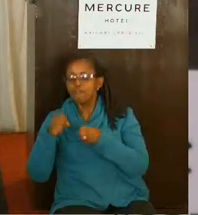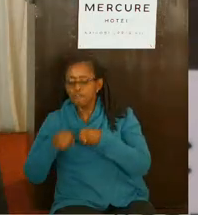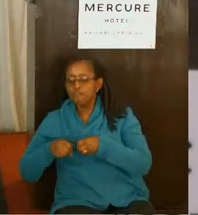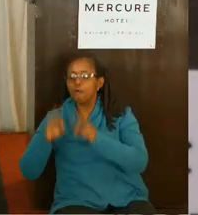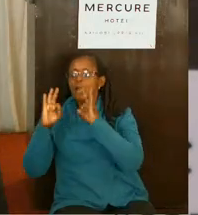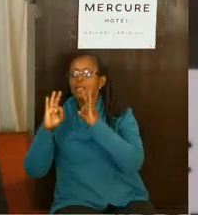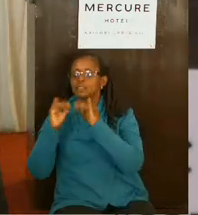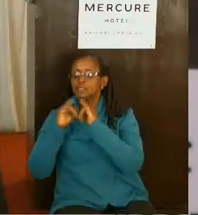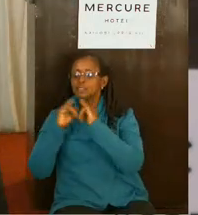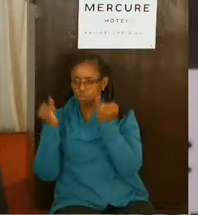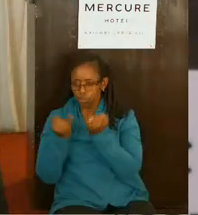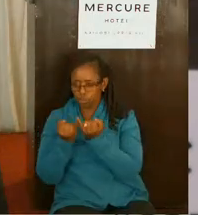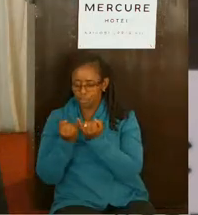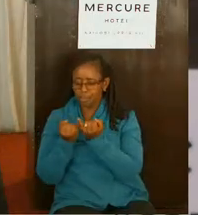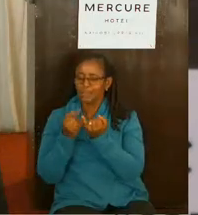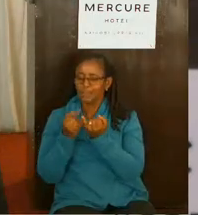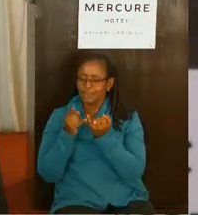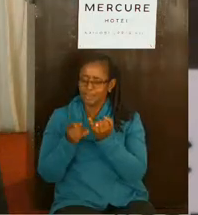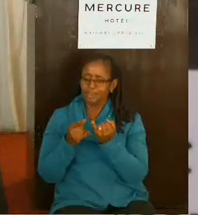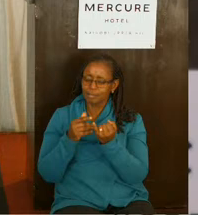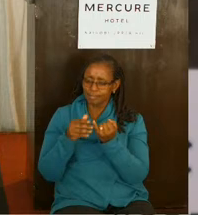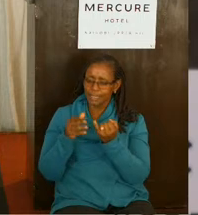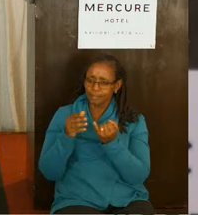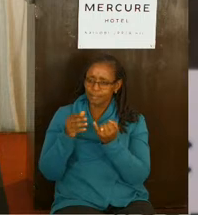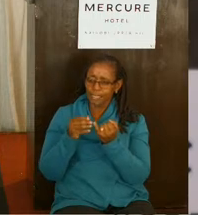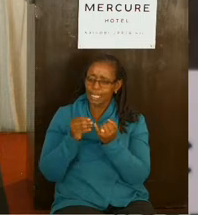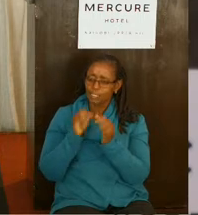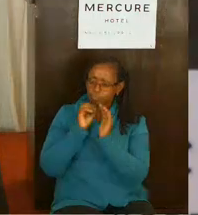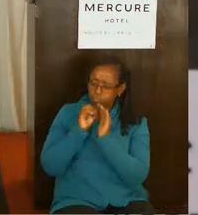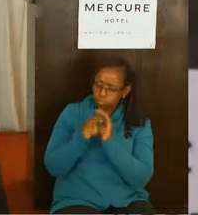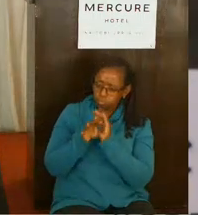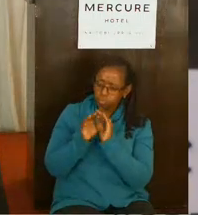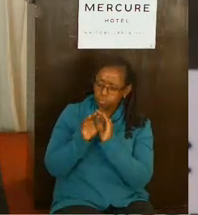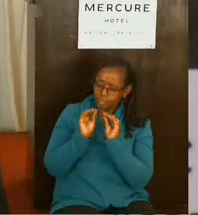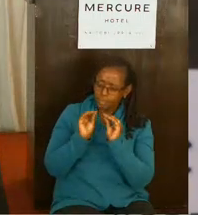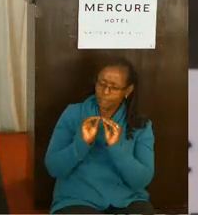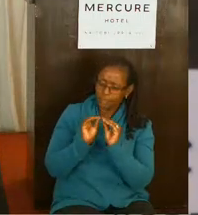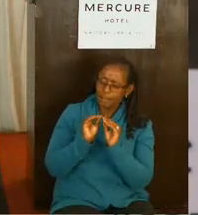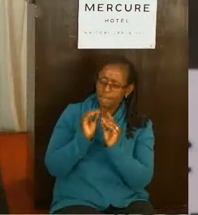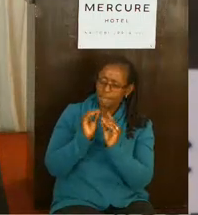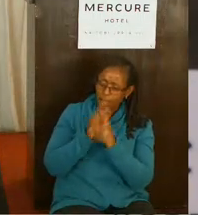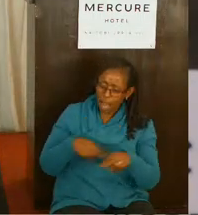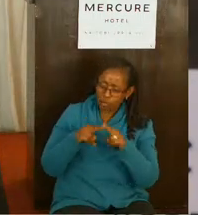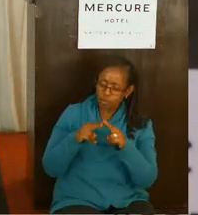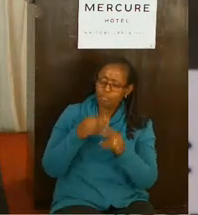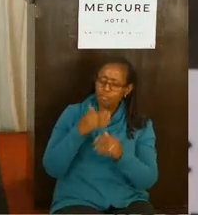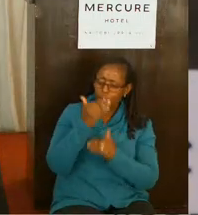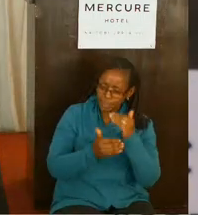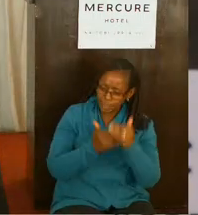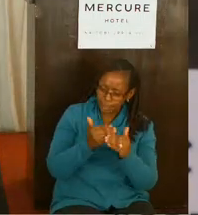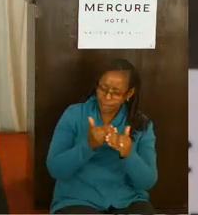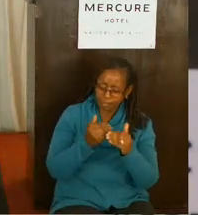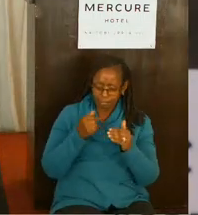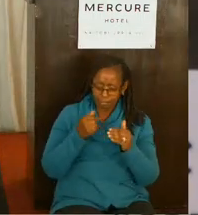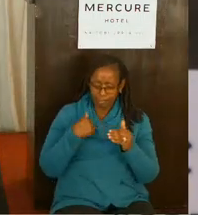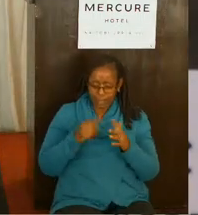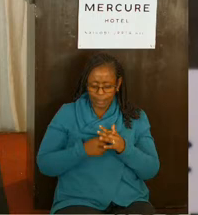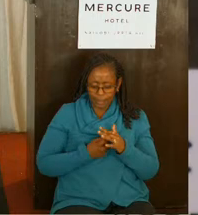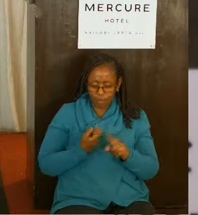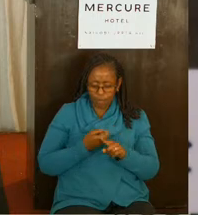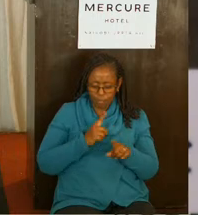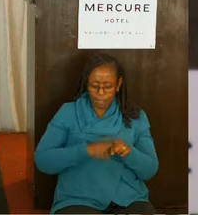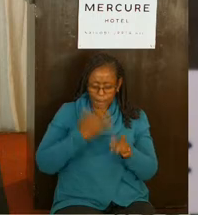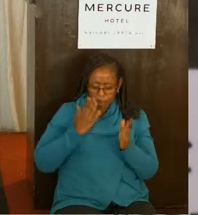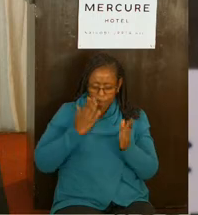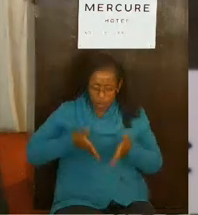the values is a process learning is a process it is a journey that begins from life to death it is